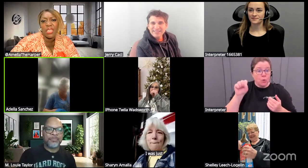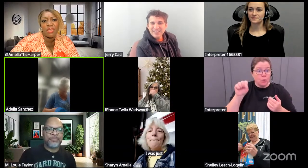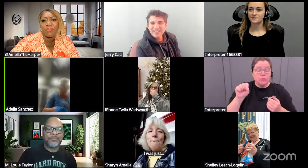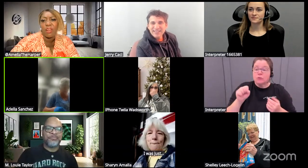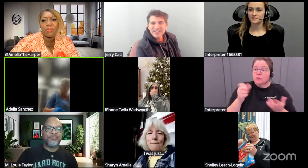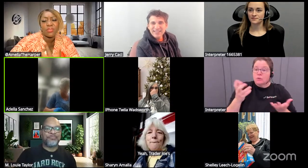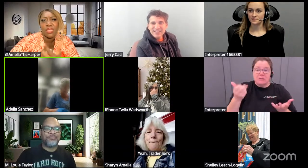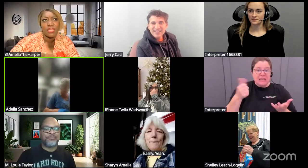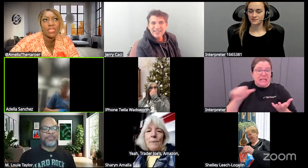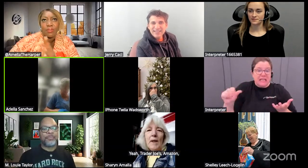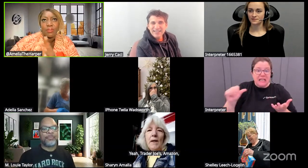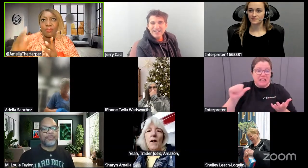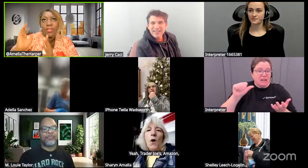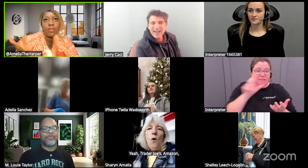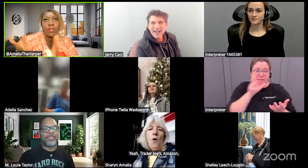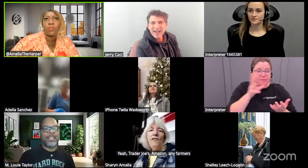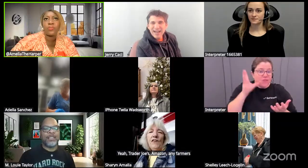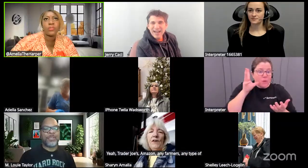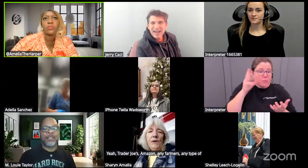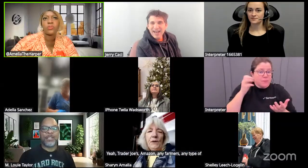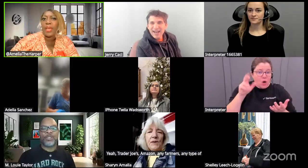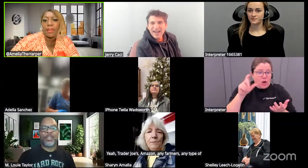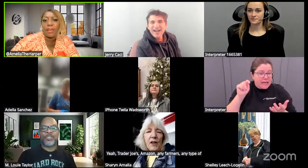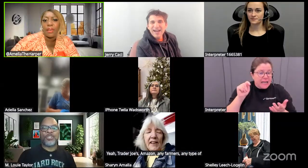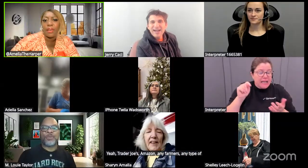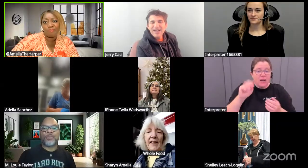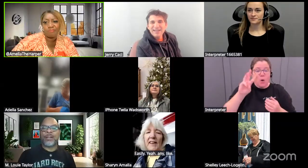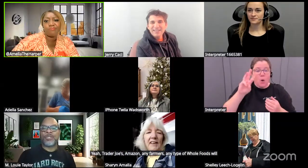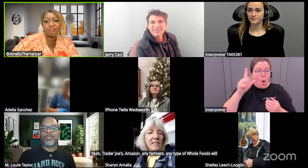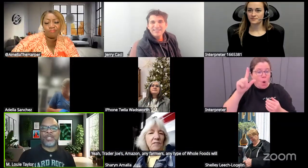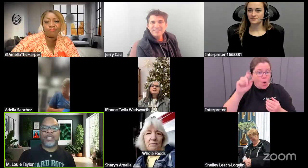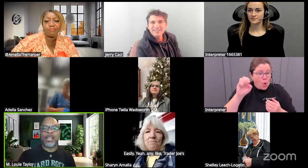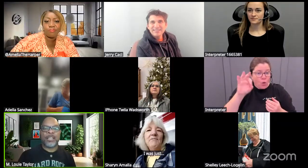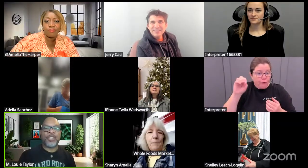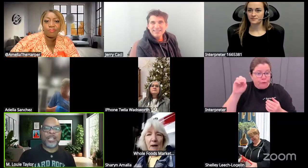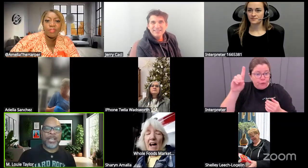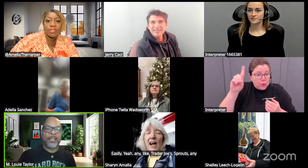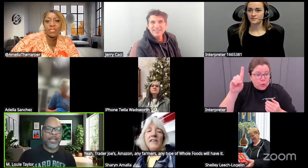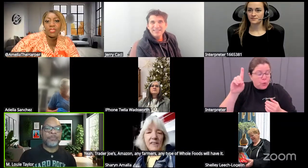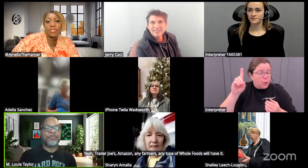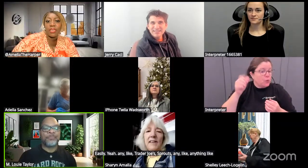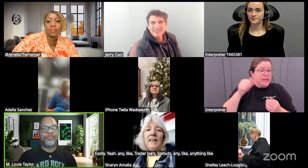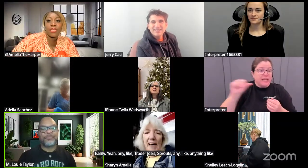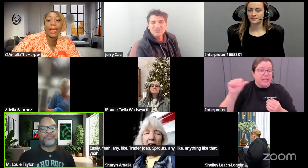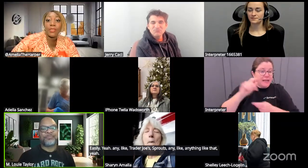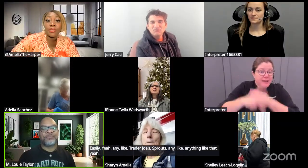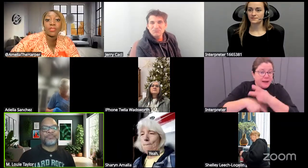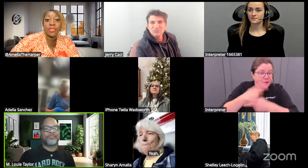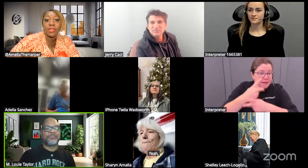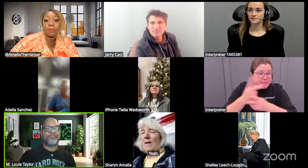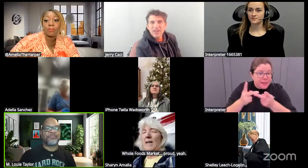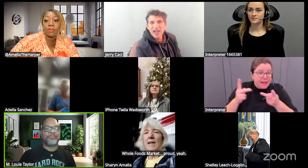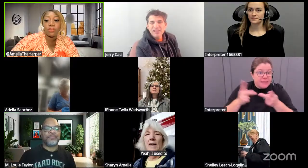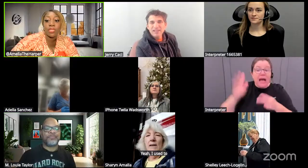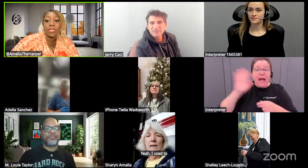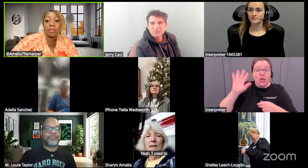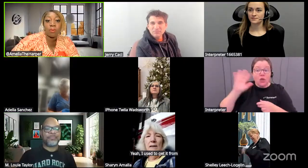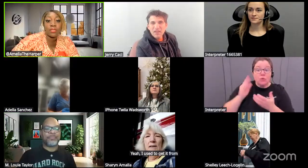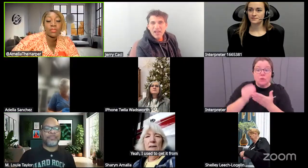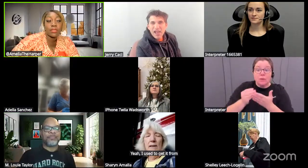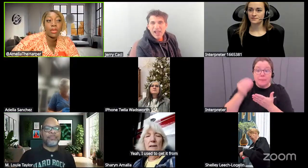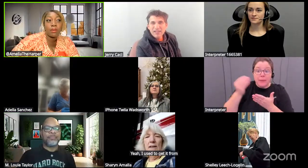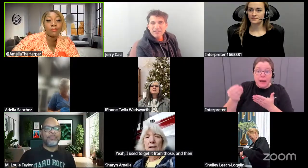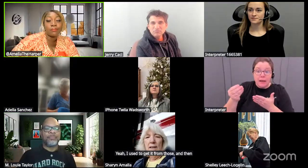Yeah, any farmers, any type of Whole Whole any Foods like have Foods it. Trader Joe's, Market. Sprouts, anything like that. Sprout. Yeah. Yeah, that I Yeah. used to get it from those, and then